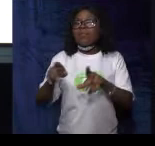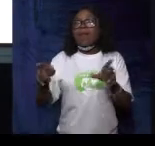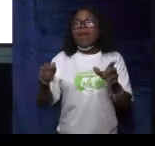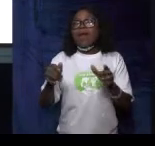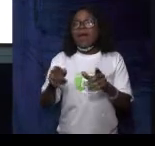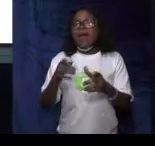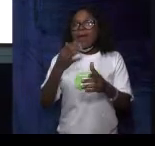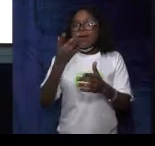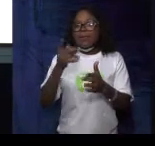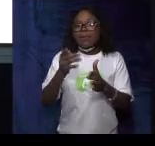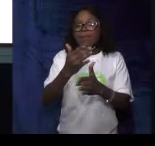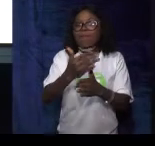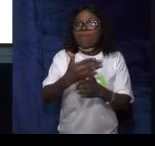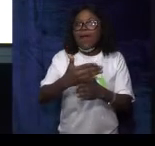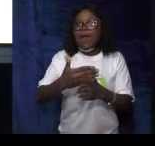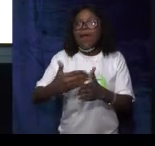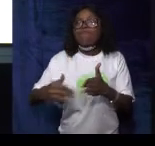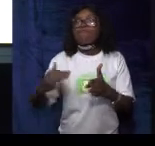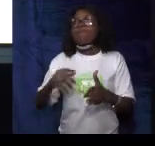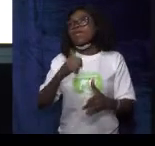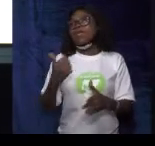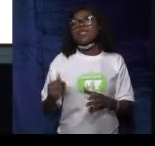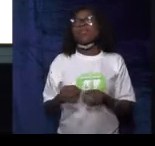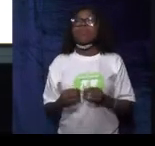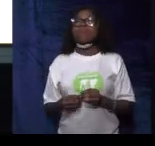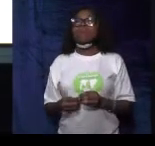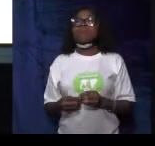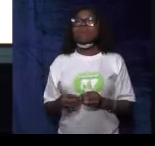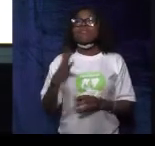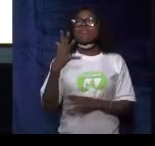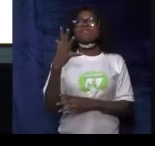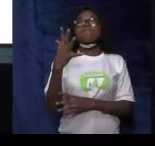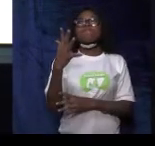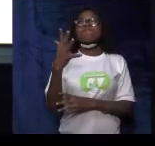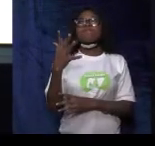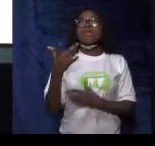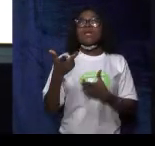And you should get your mean to be